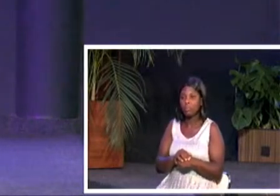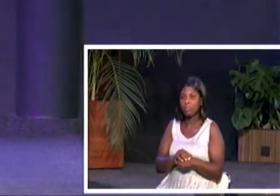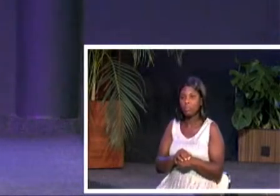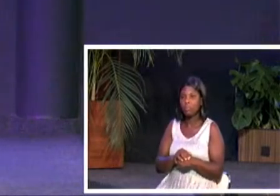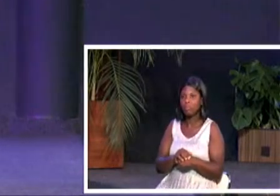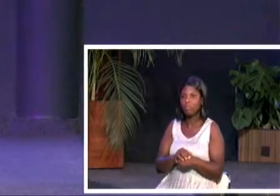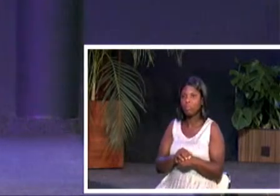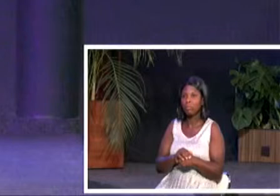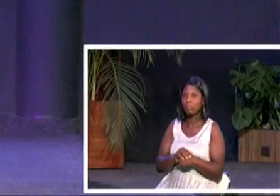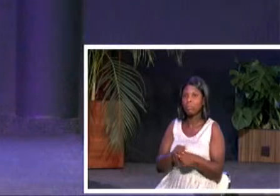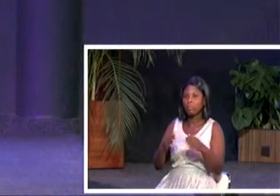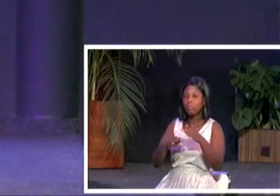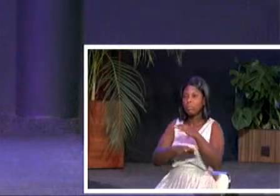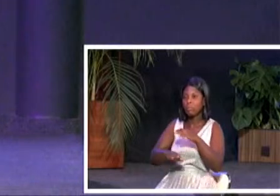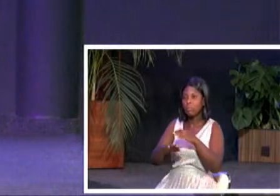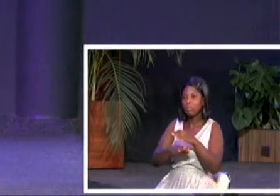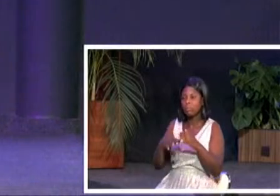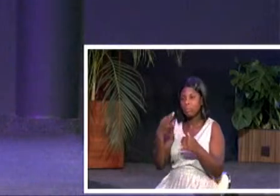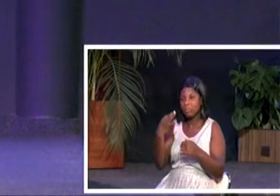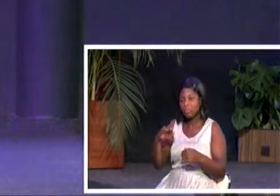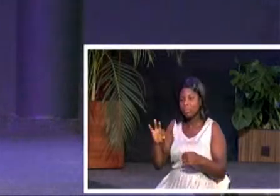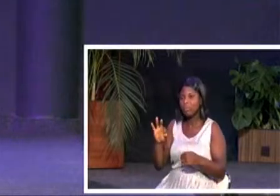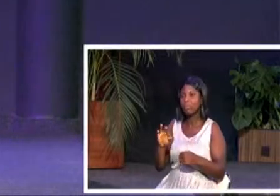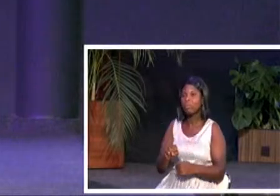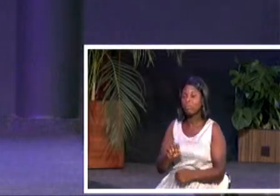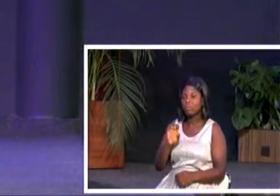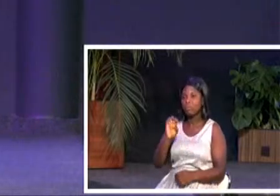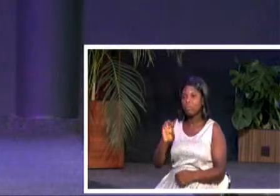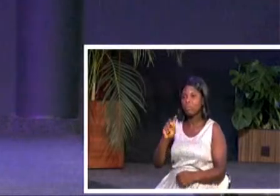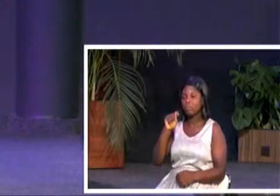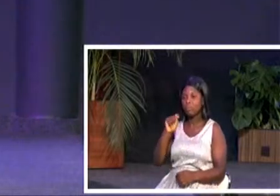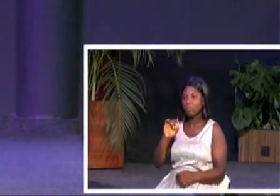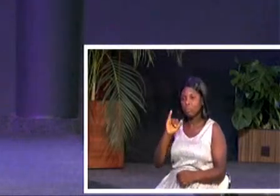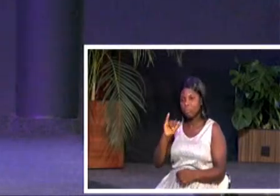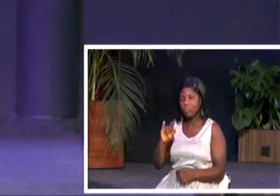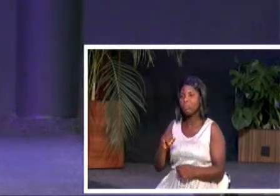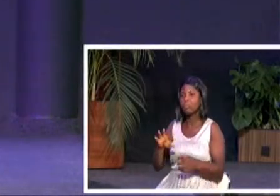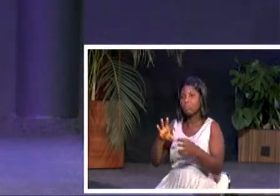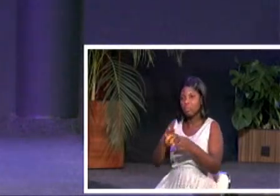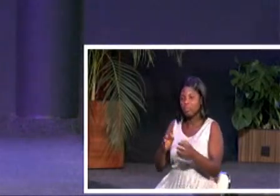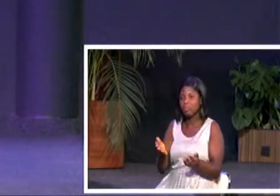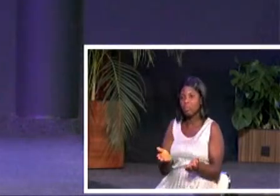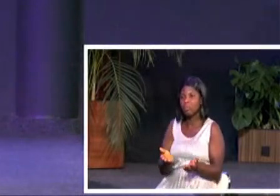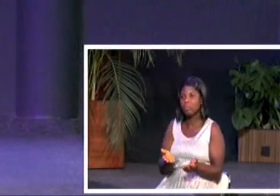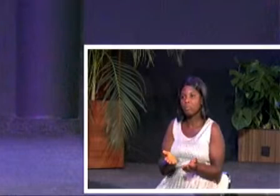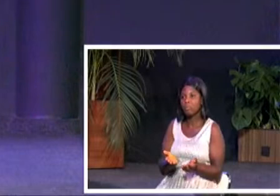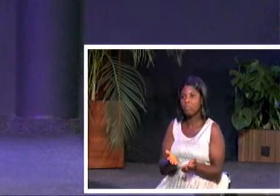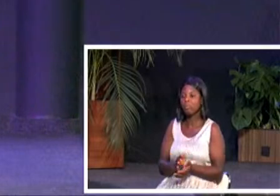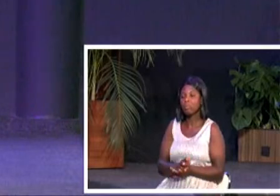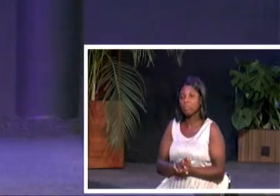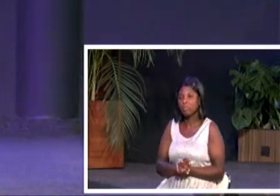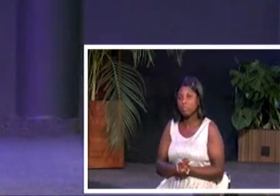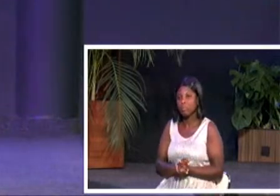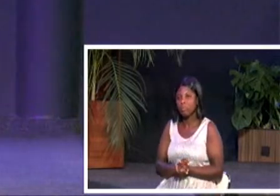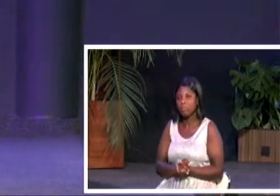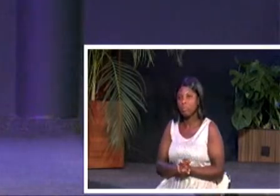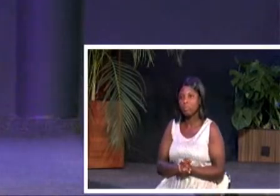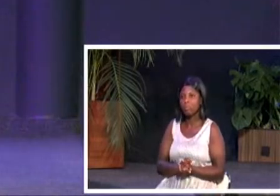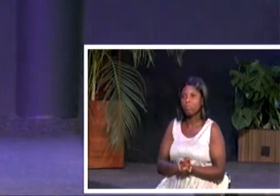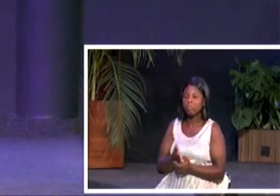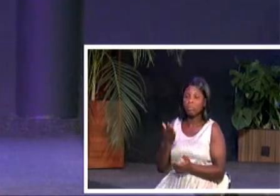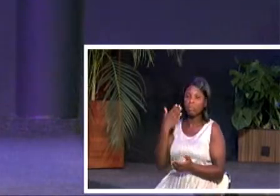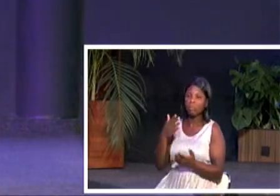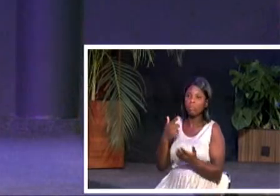of DTI, as well as her learners, join us. And Constance Swanika shared lessons about